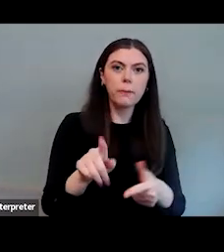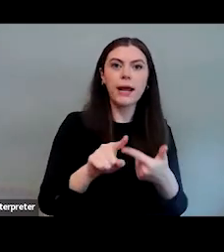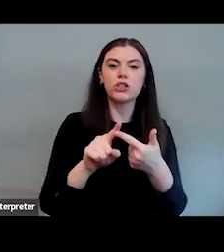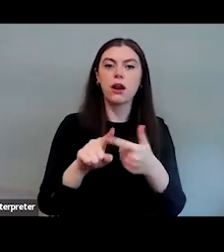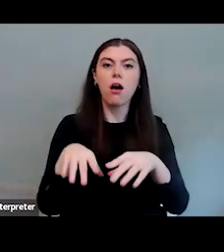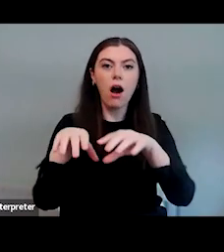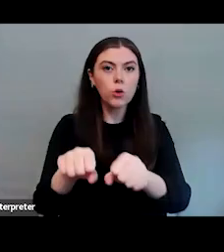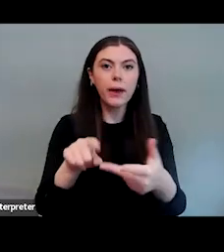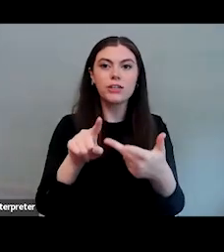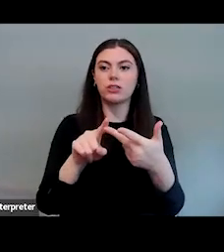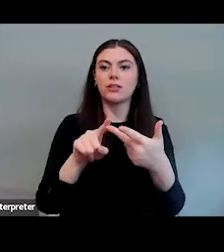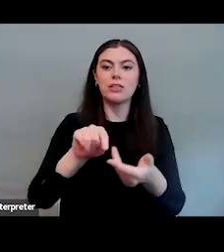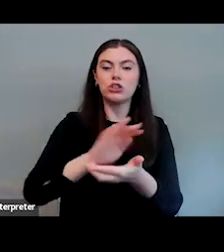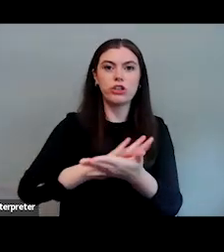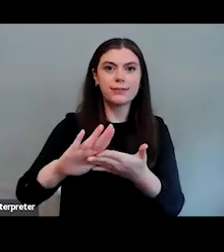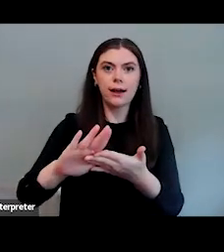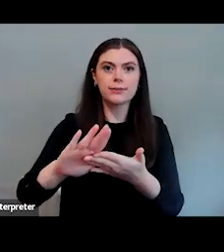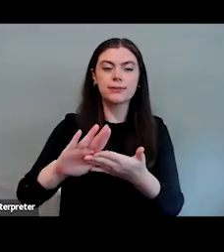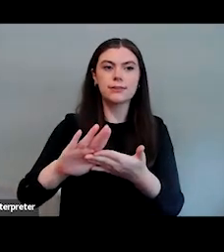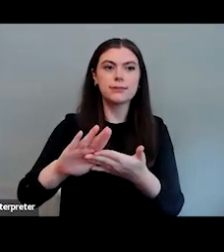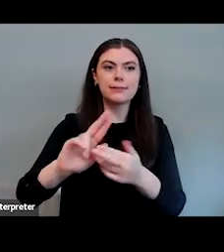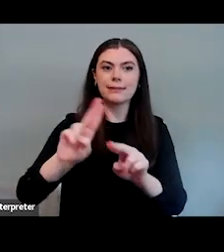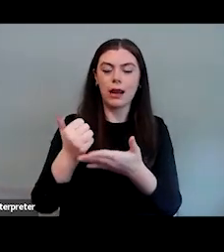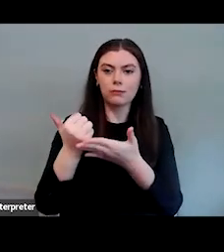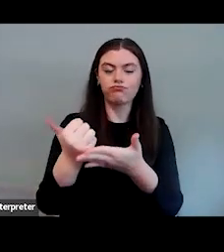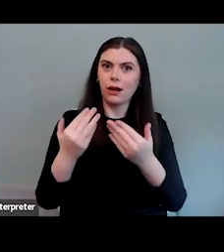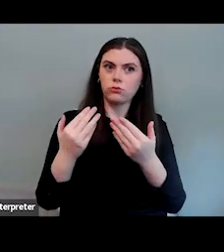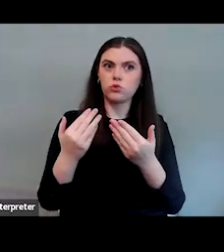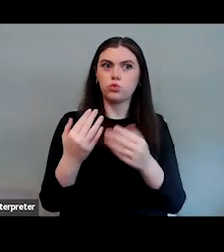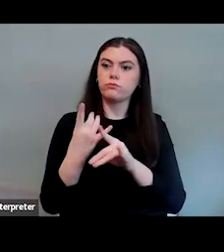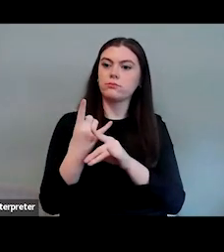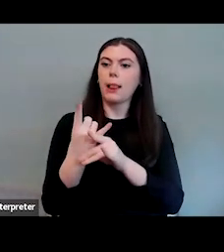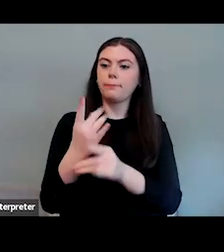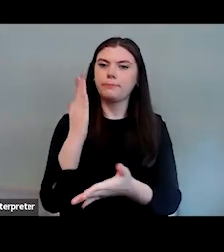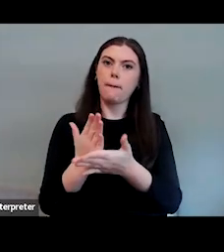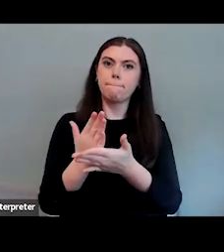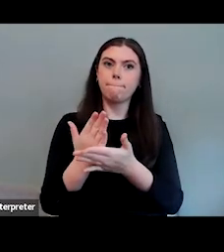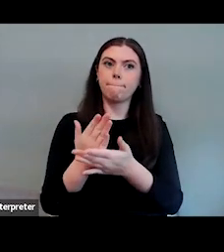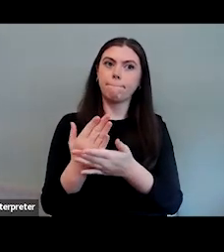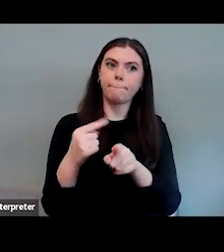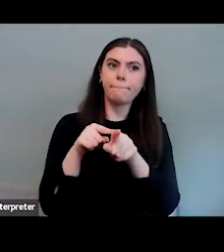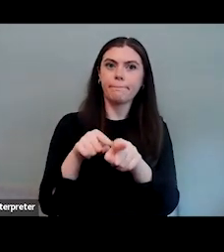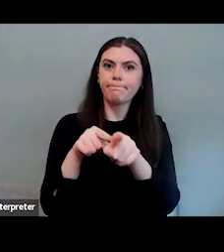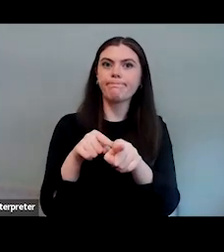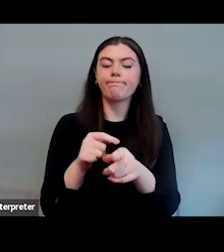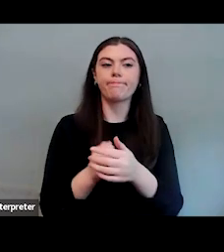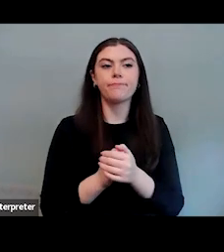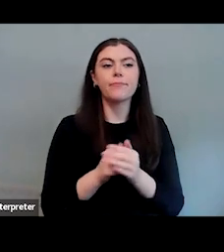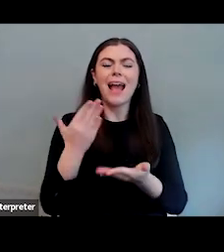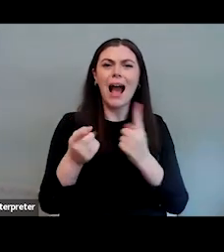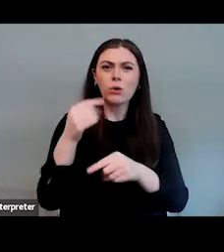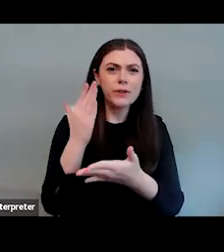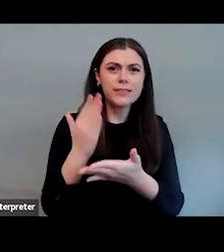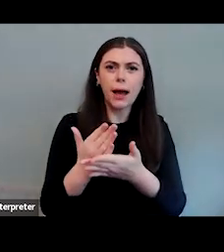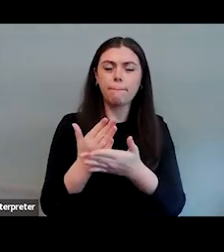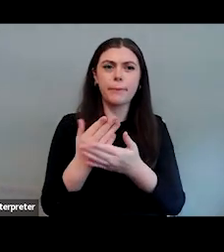and genocide. And thus, they have to act to end their complicity. But so, how do we end complicity? How do